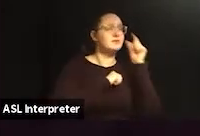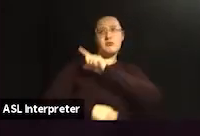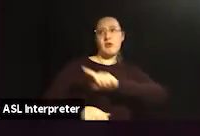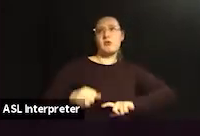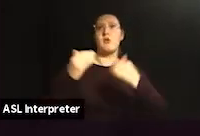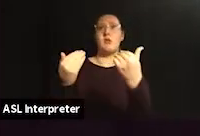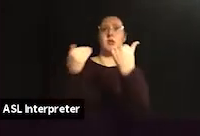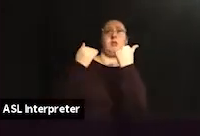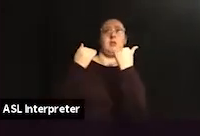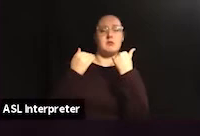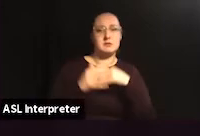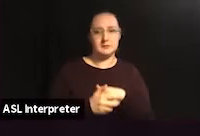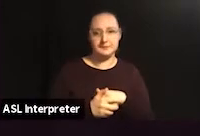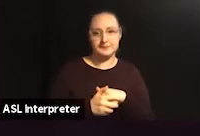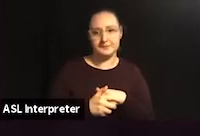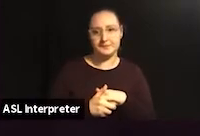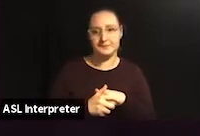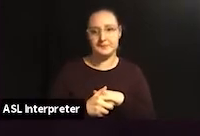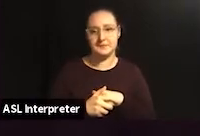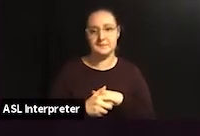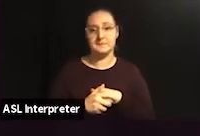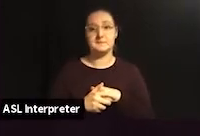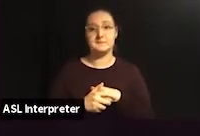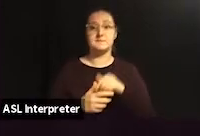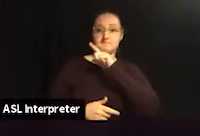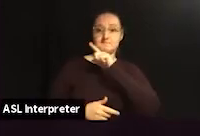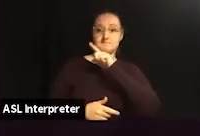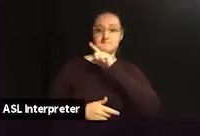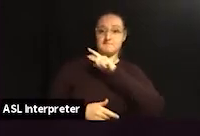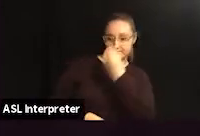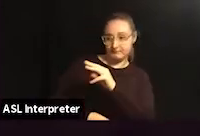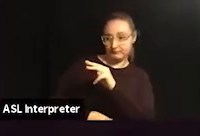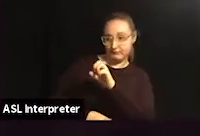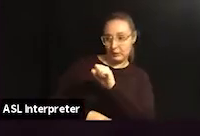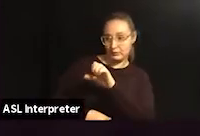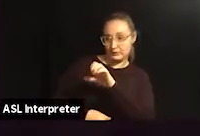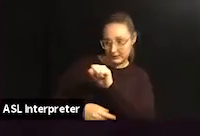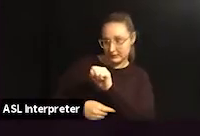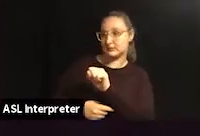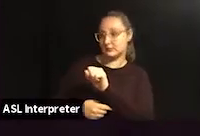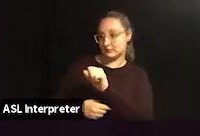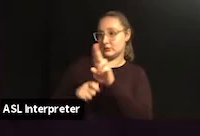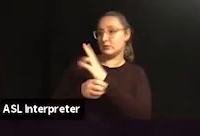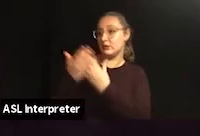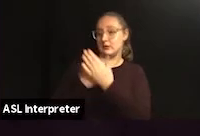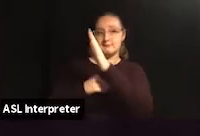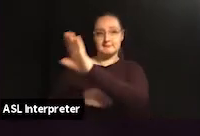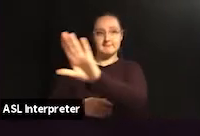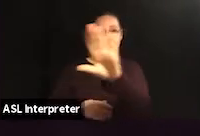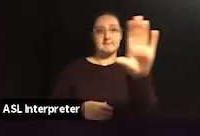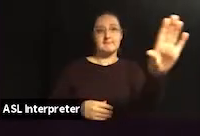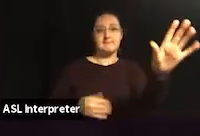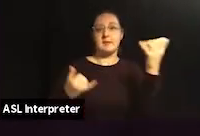Egypt." Then the Lord said to Moses, "Stretch out your hand over the sea, so that the water